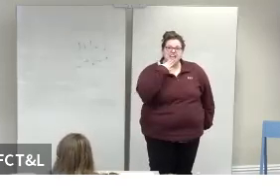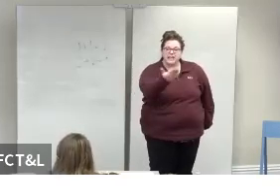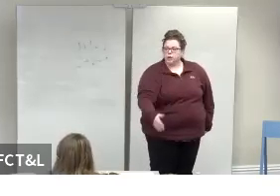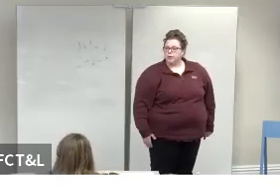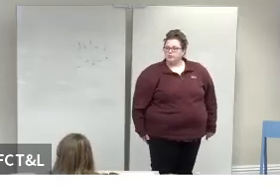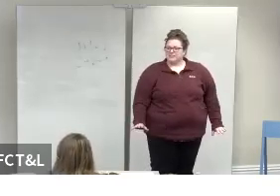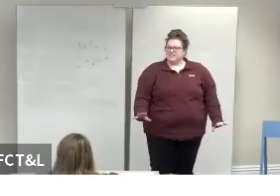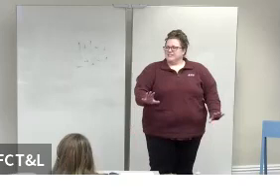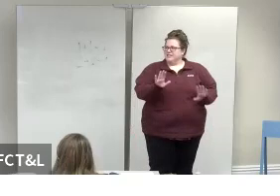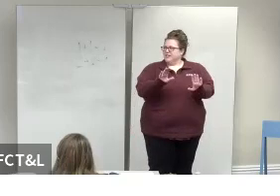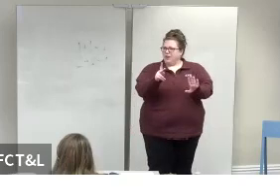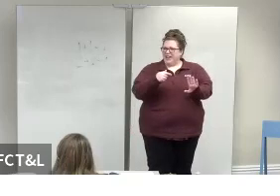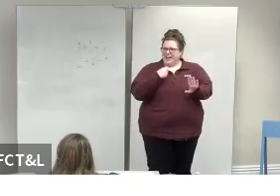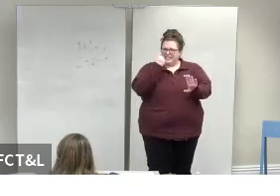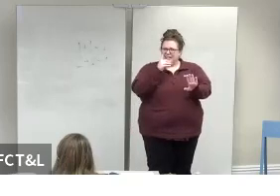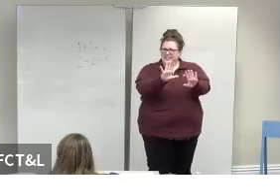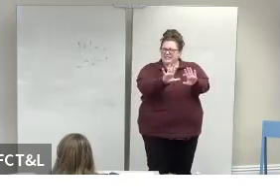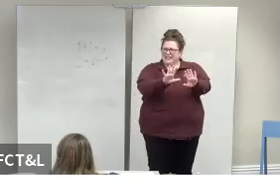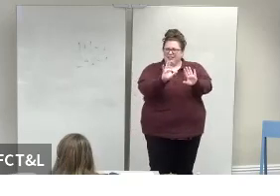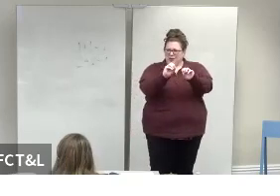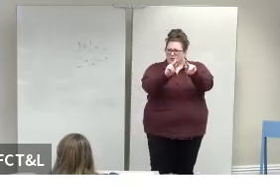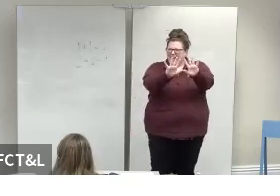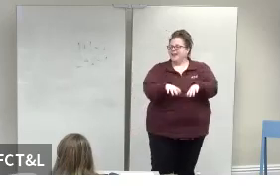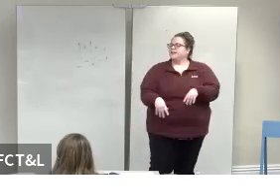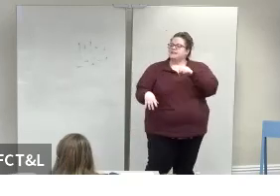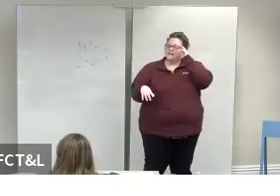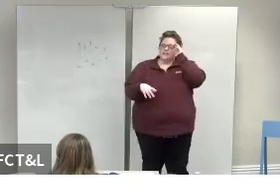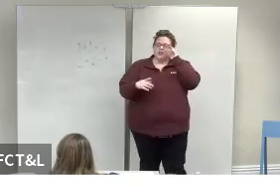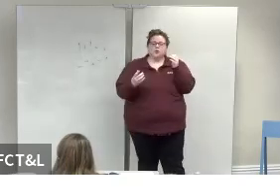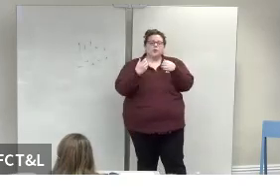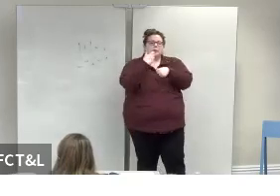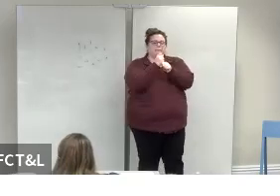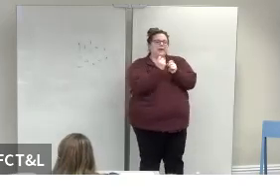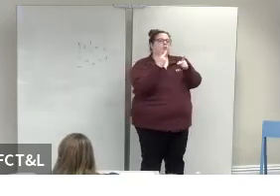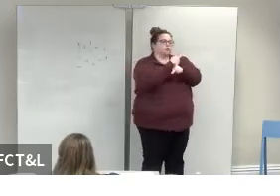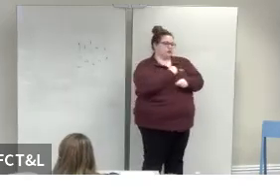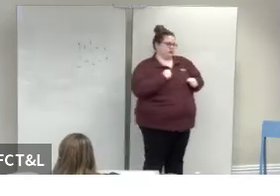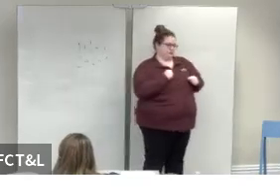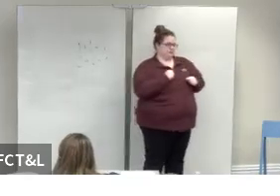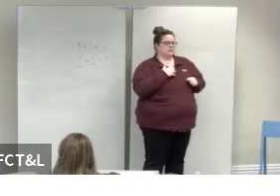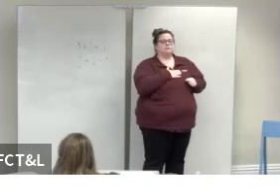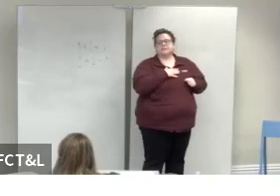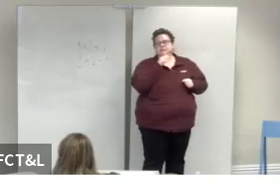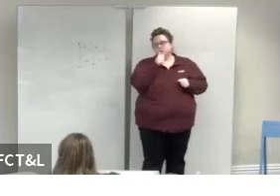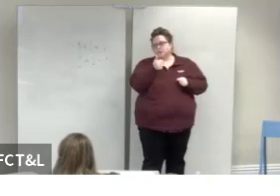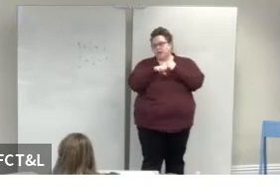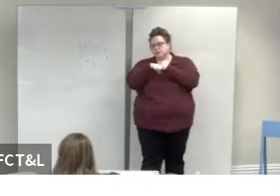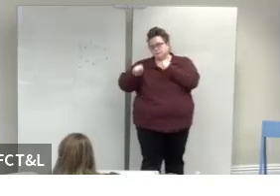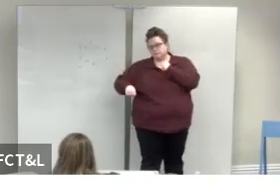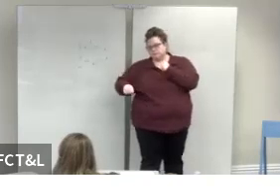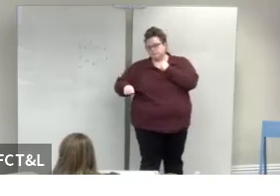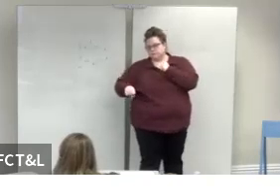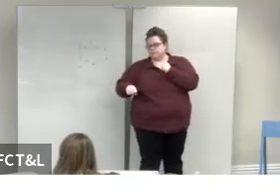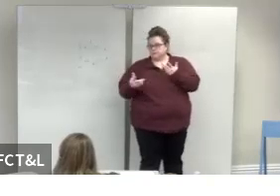this. And I'm like, thank you. Why are you screaming at me? You know, it just comes across so exaggerated. It makes it worse,